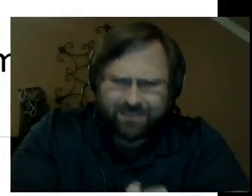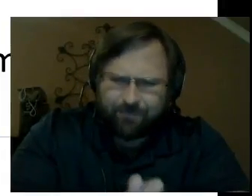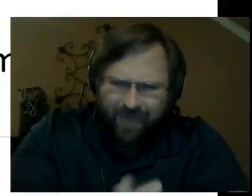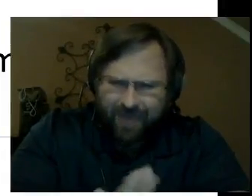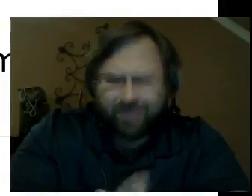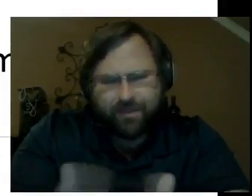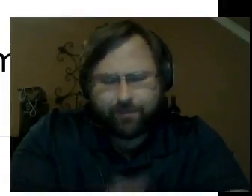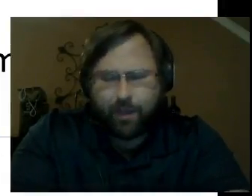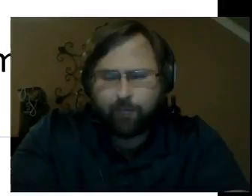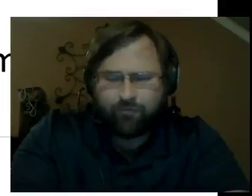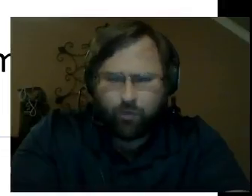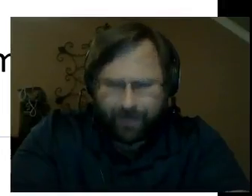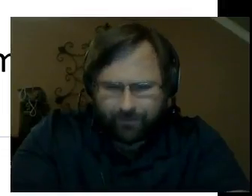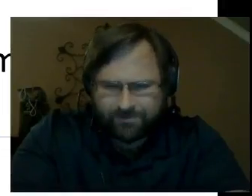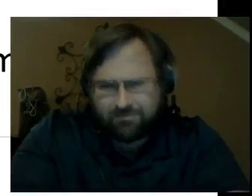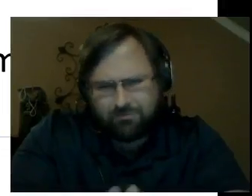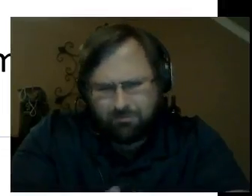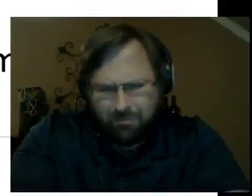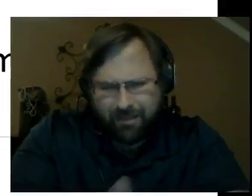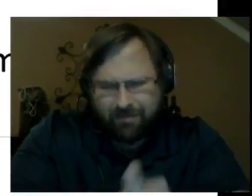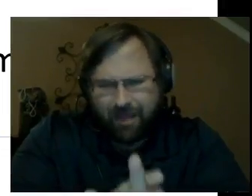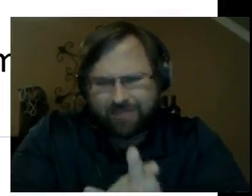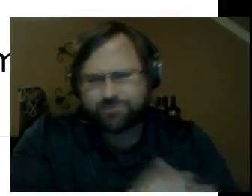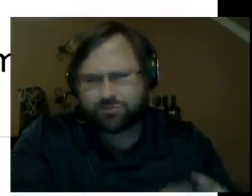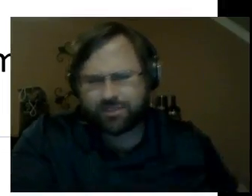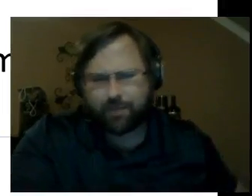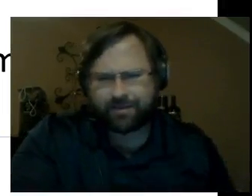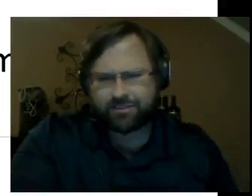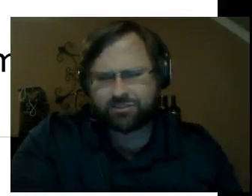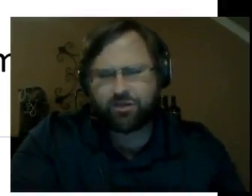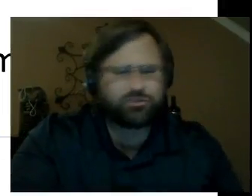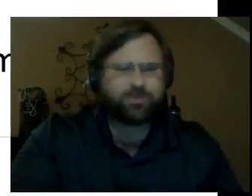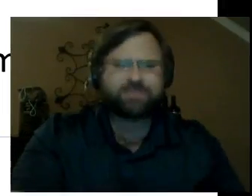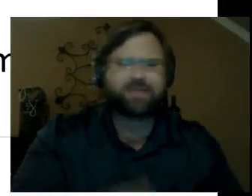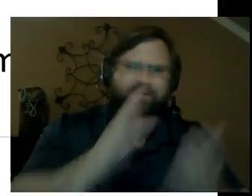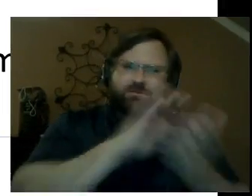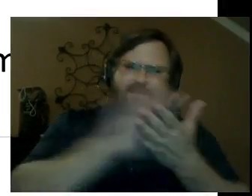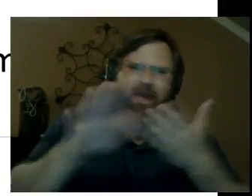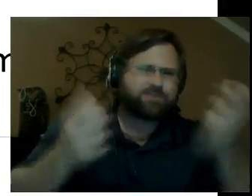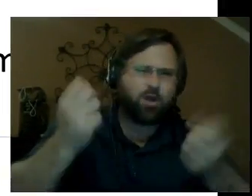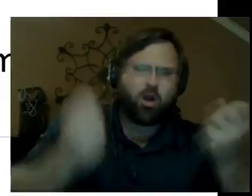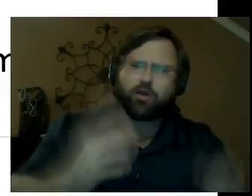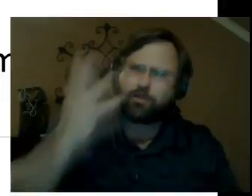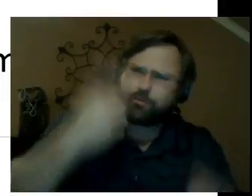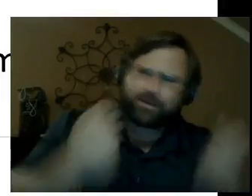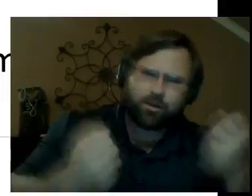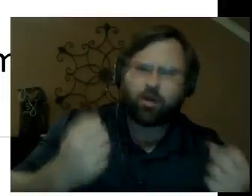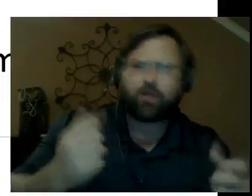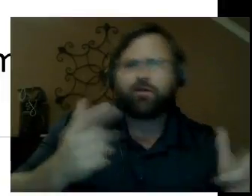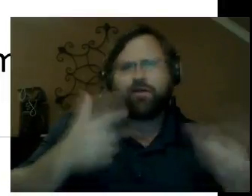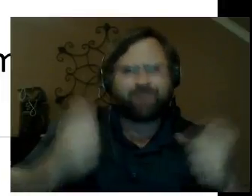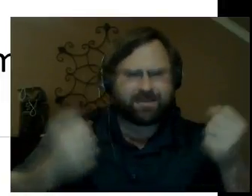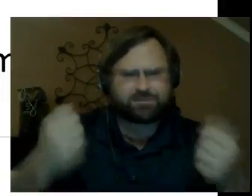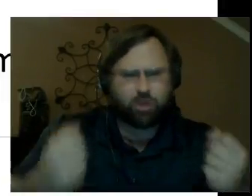less emphatic, then they become before nouns, like adjectives usually come in English. So you could say it was a nice car, a pretty